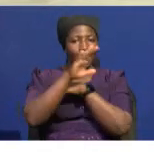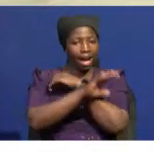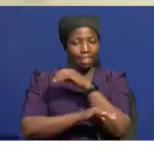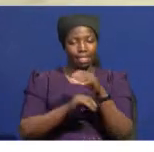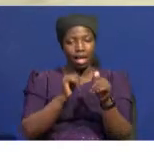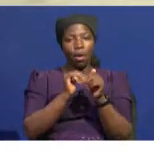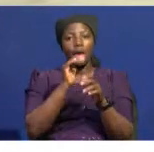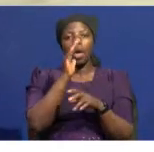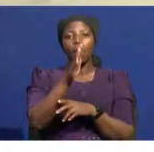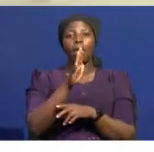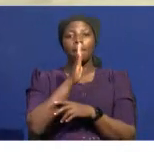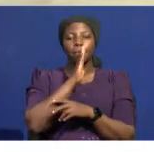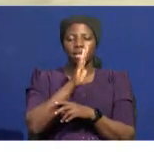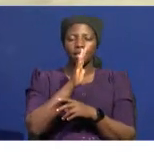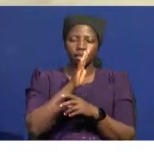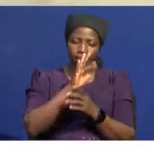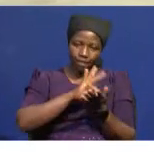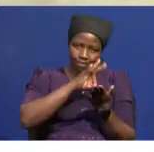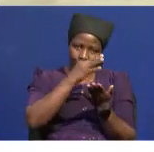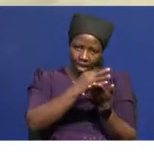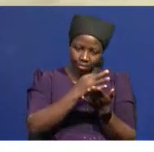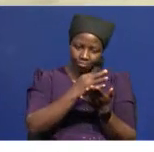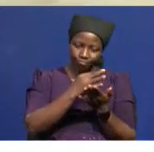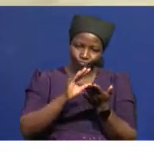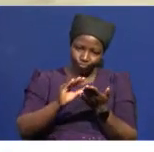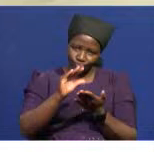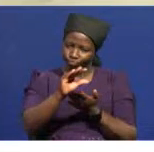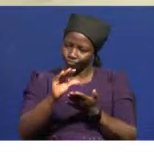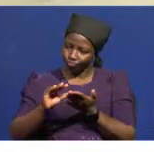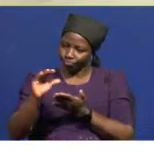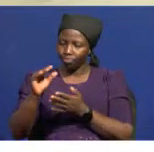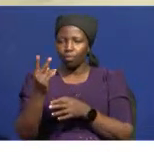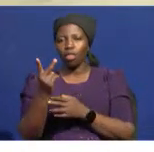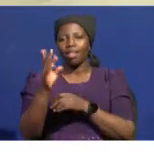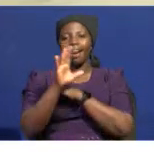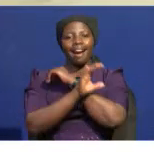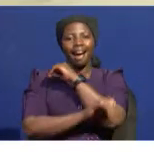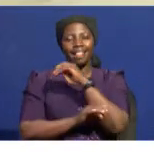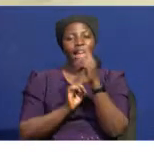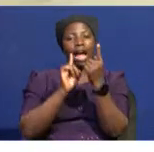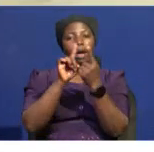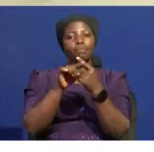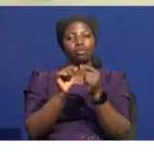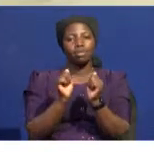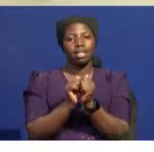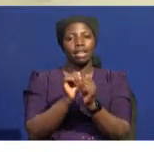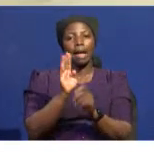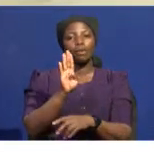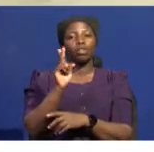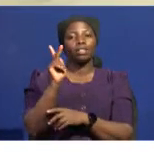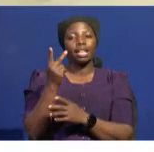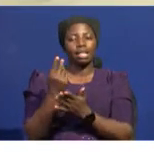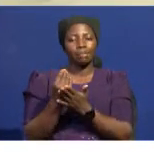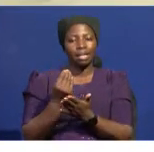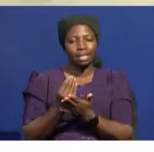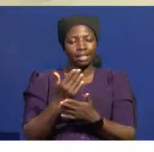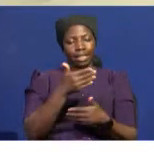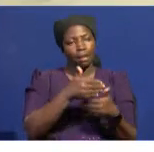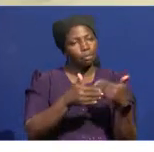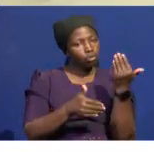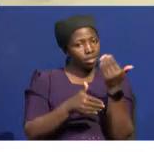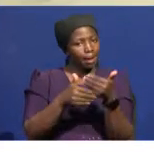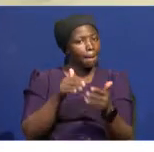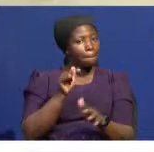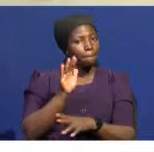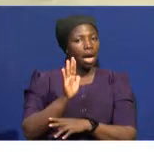be co-financed by the two countries to the tune of 10 million Kenya shillings. The construction